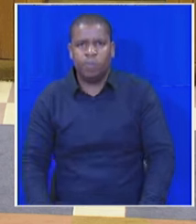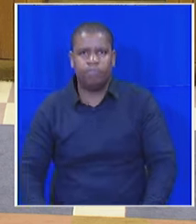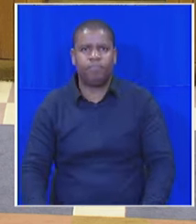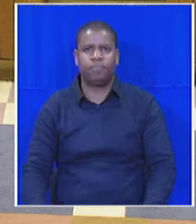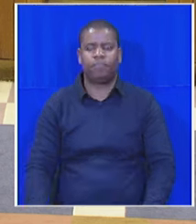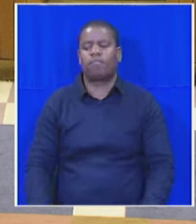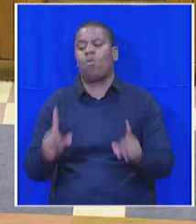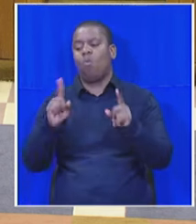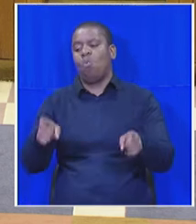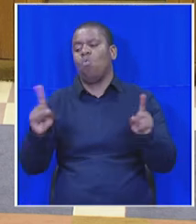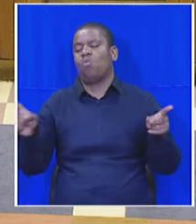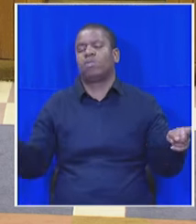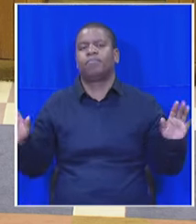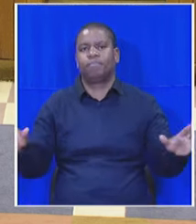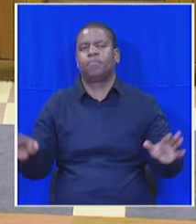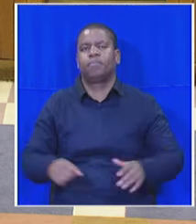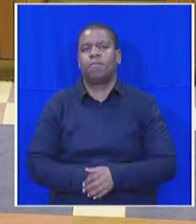Order, honourable members.